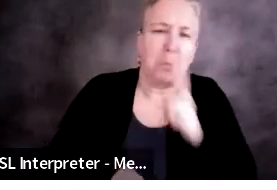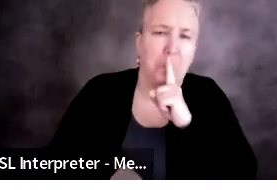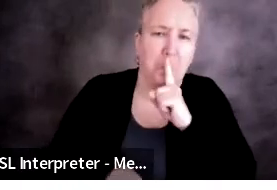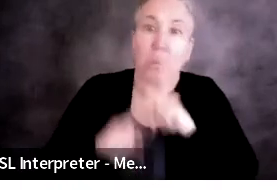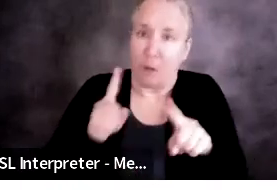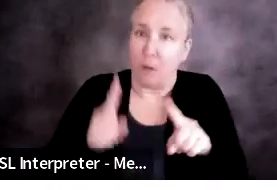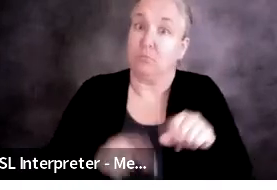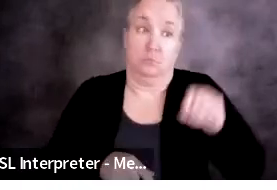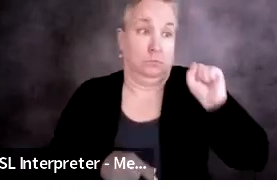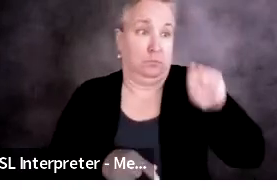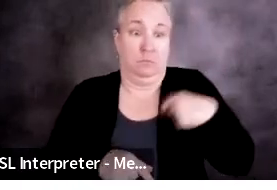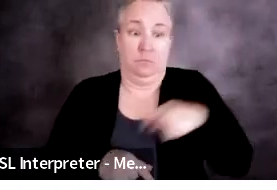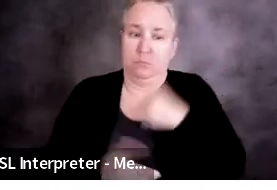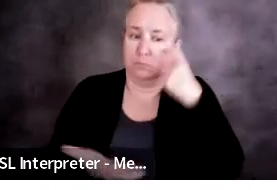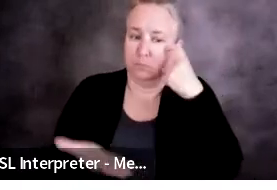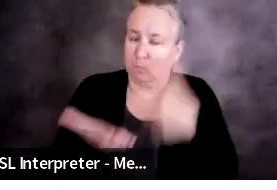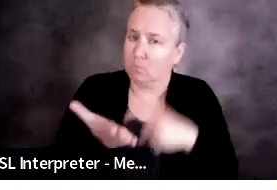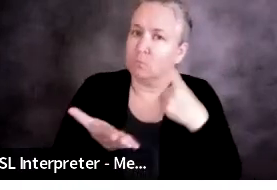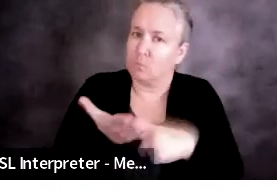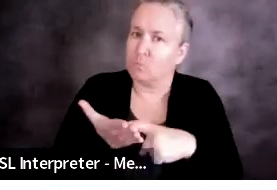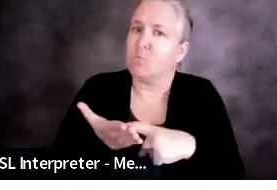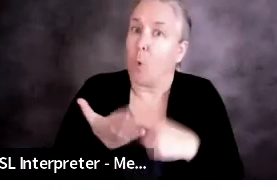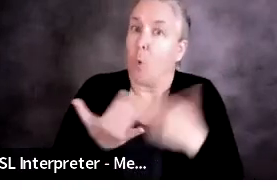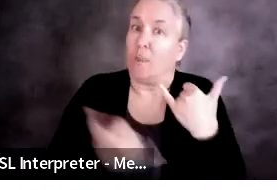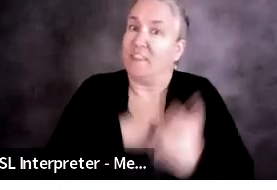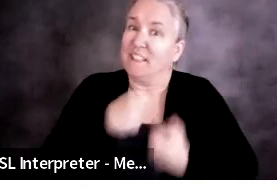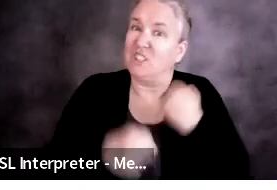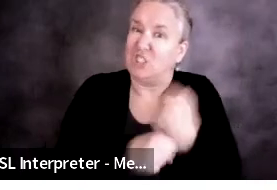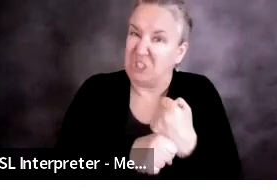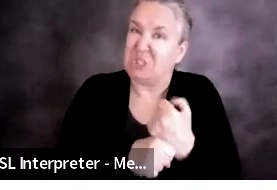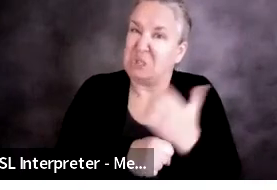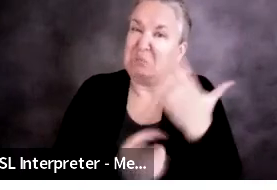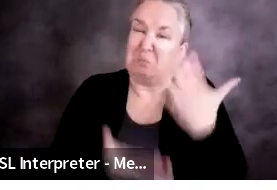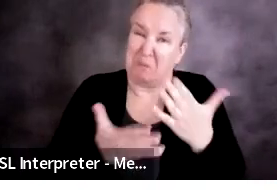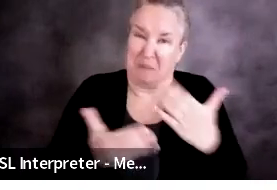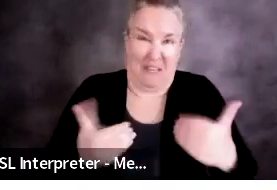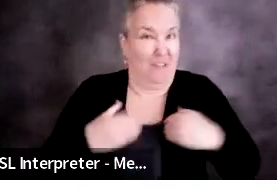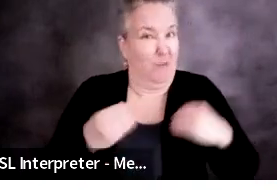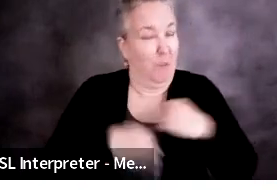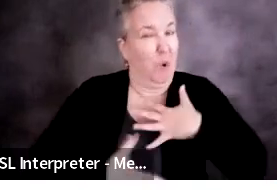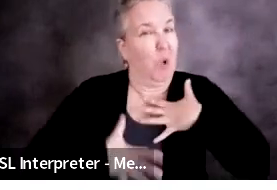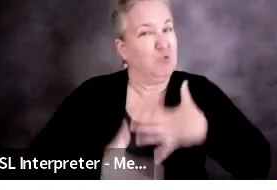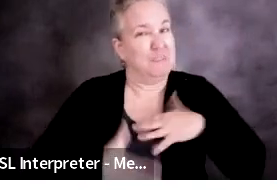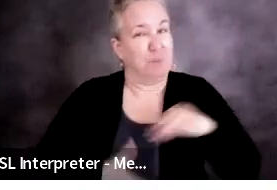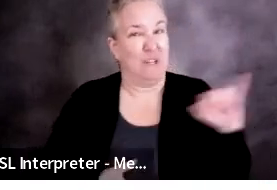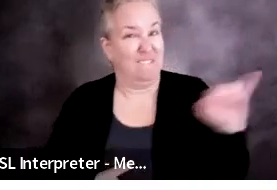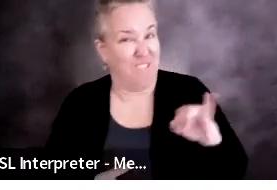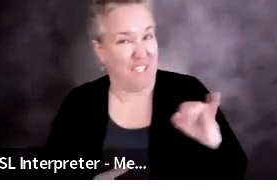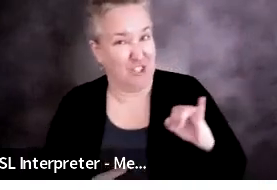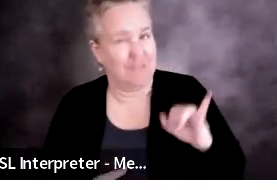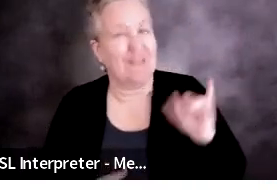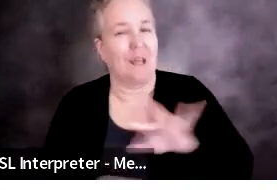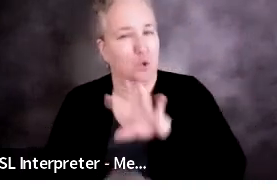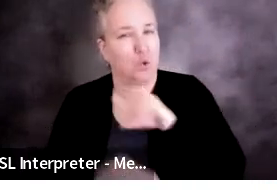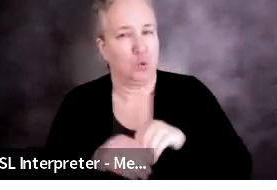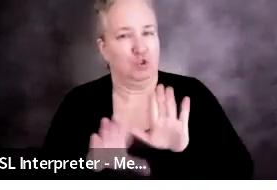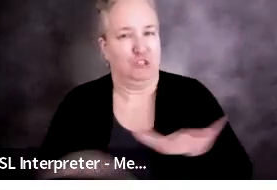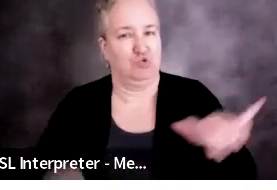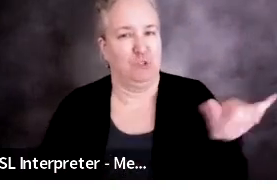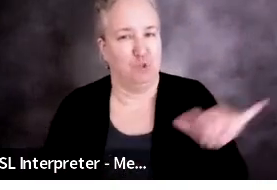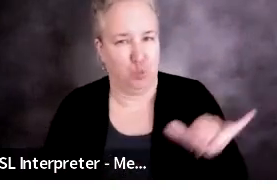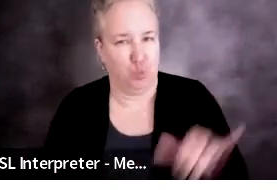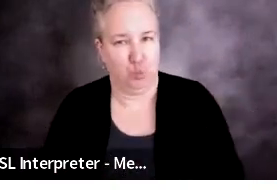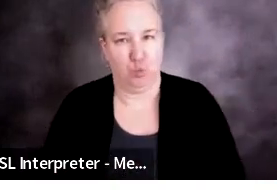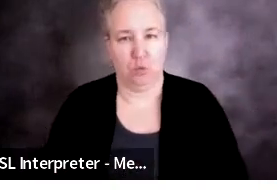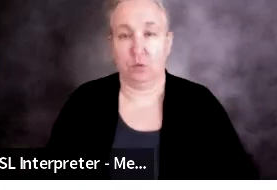are seeing signs that this year could bring more respiratory infections, which would include children. This is